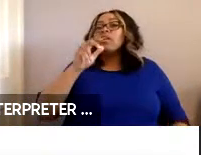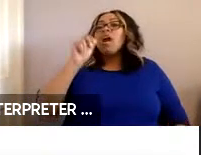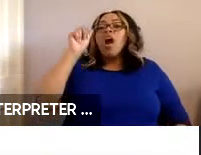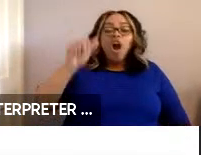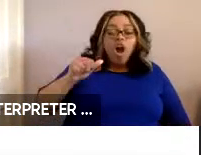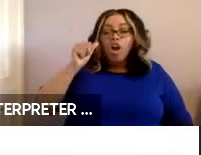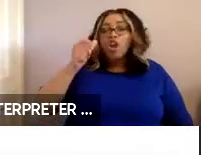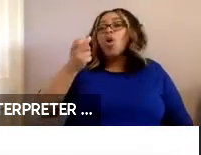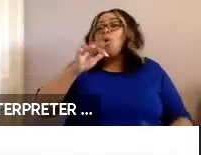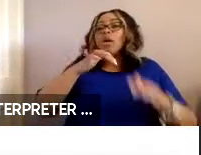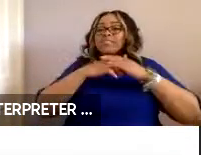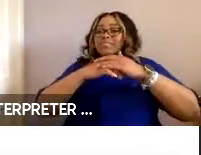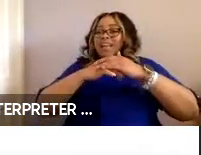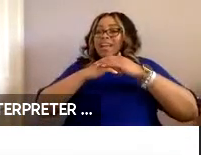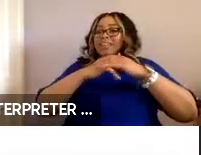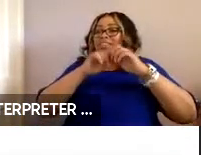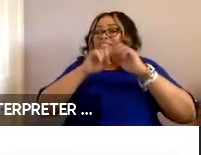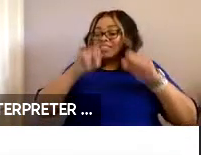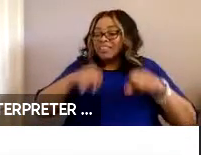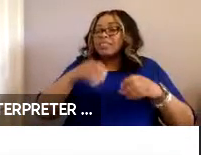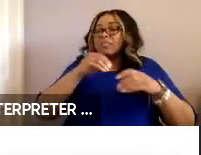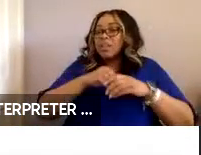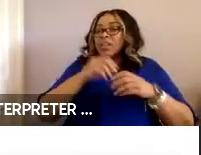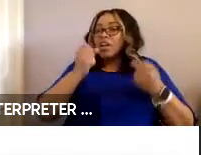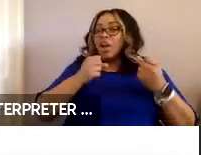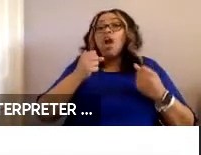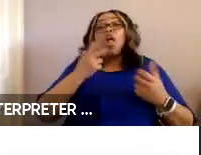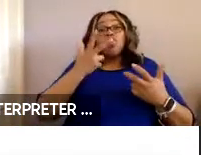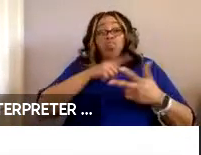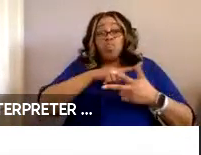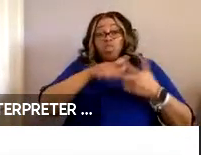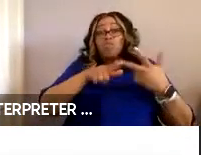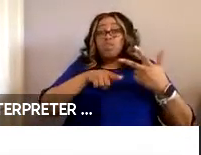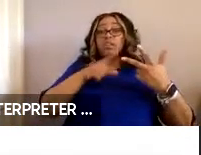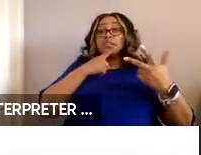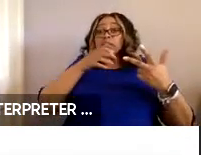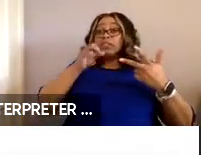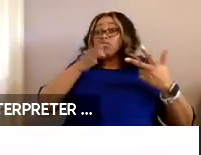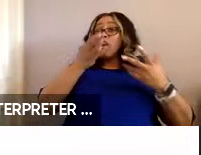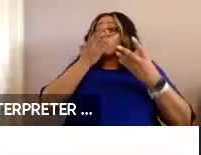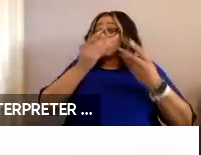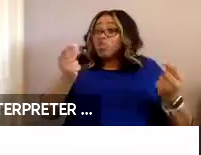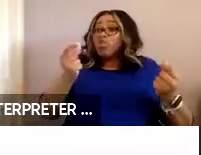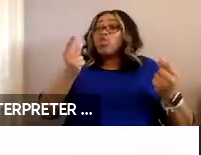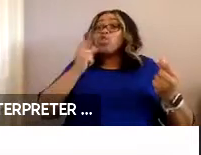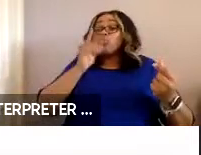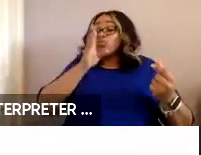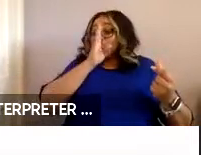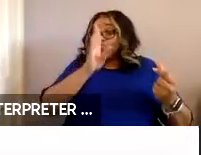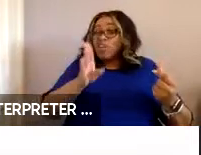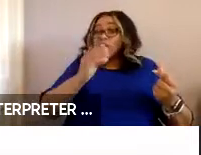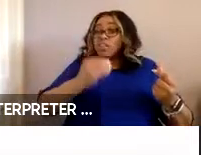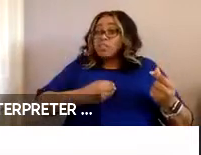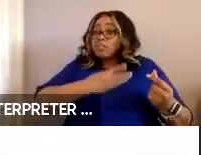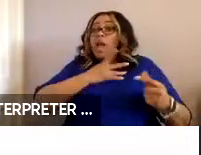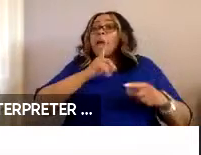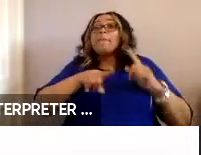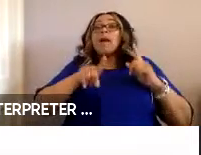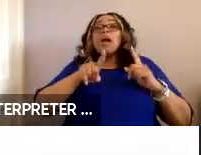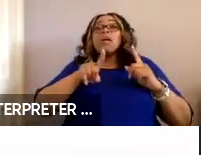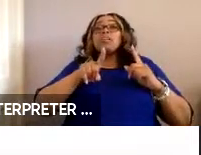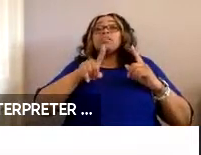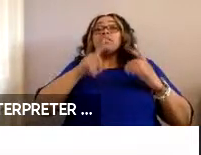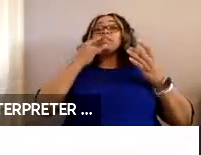tactile systems in vehicles. 3 participants actually described solutions that were directly inspired by existing